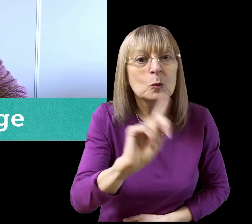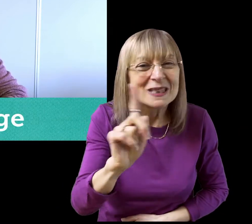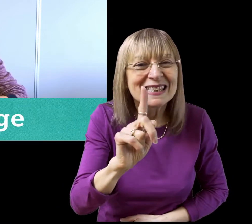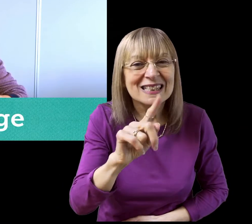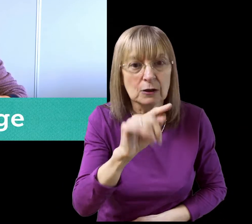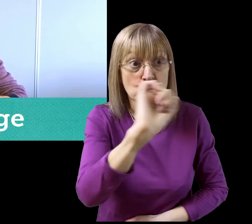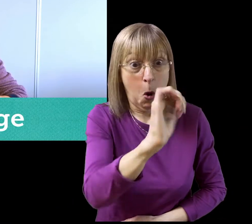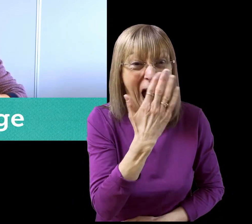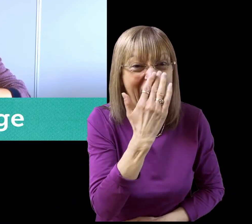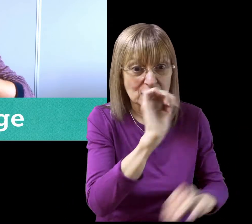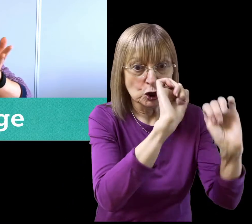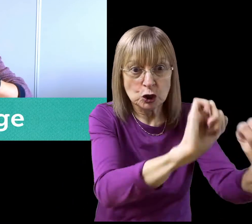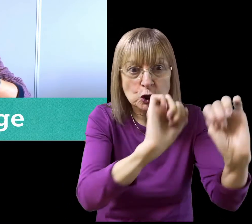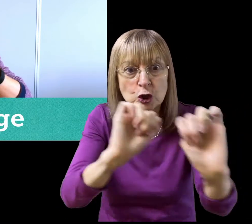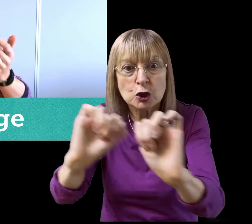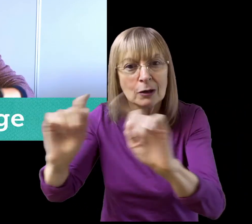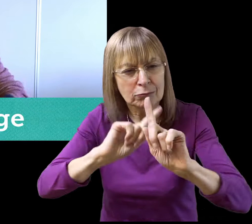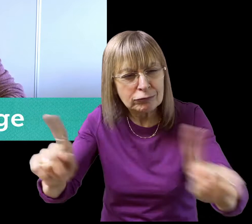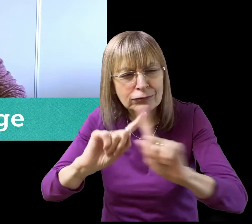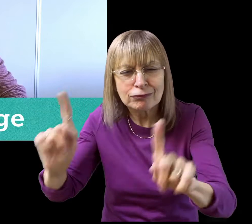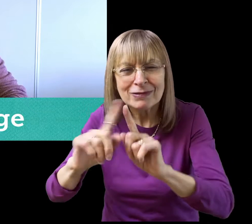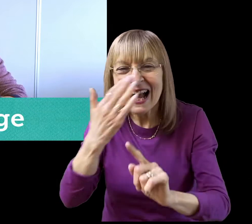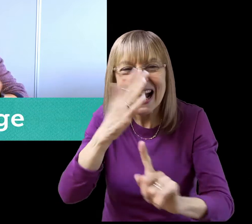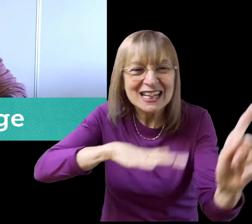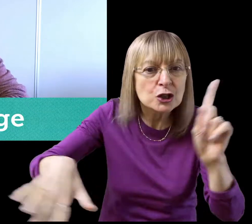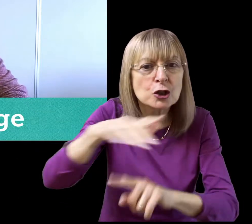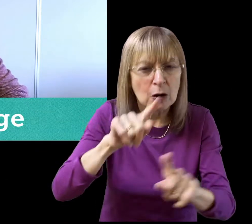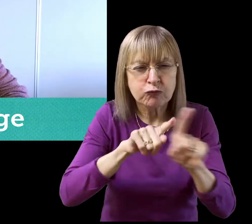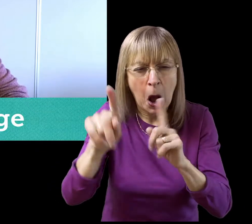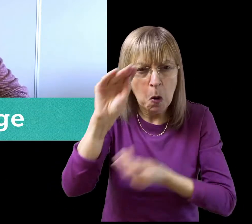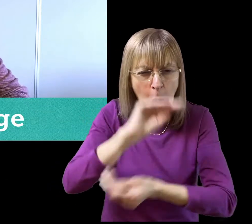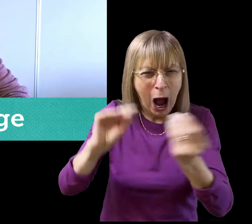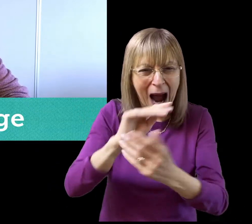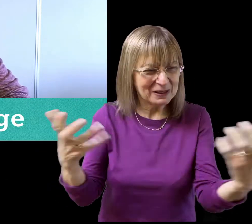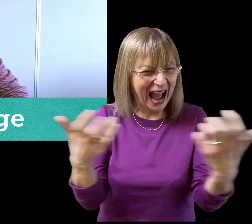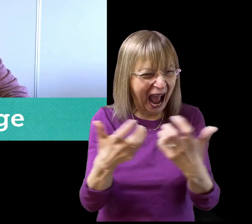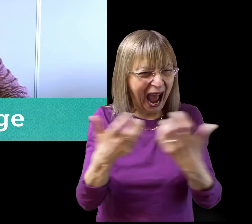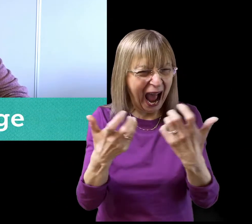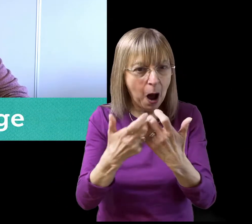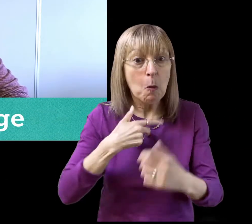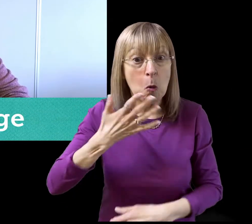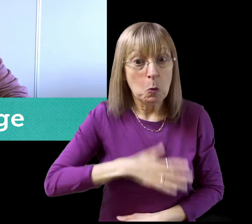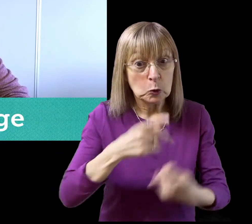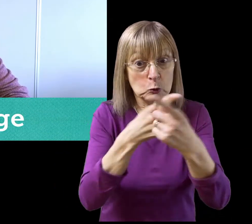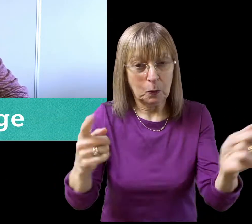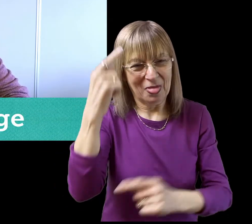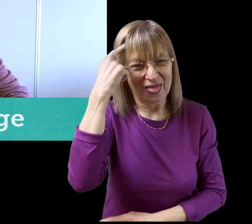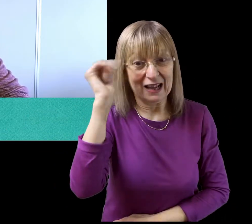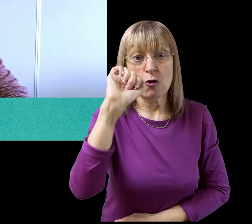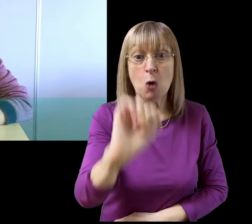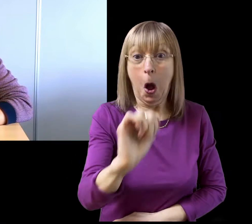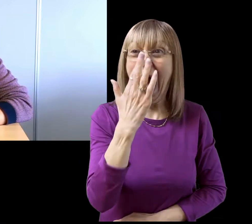age. There's probably different people in the room with you of different ages, so this is going to work out differently for all of you. But what I'd like you to do is take your